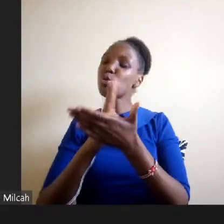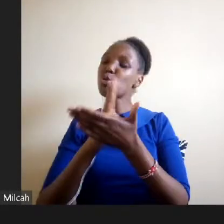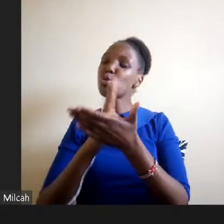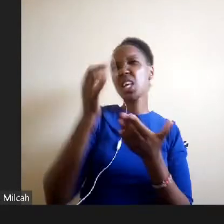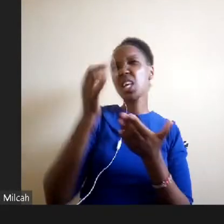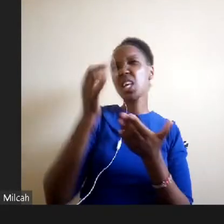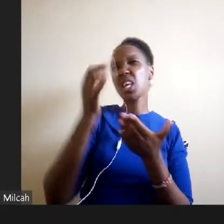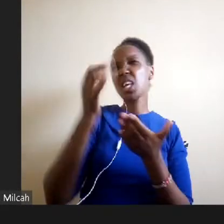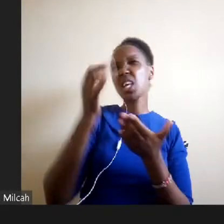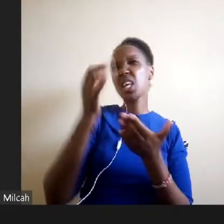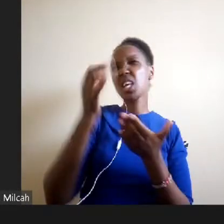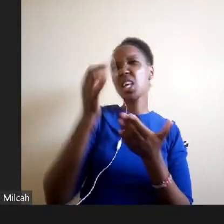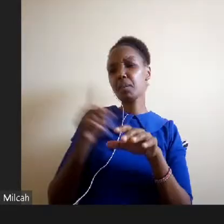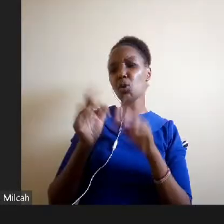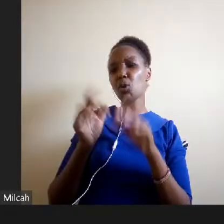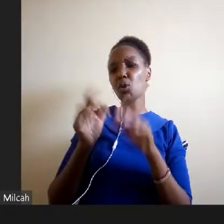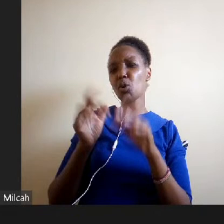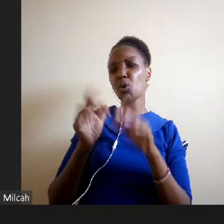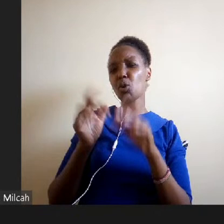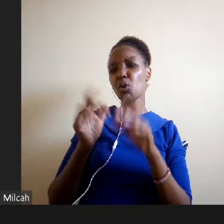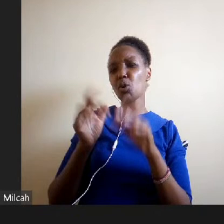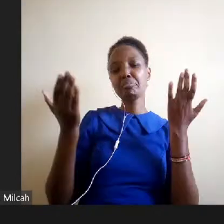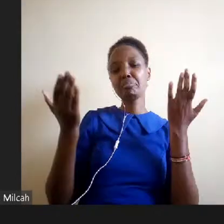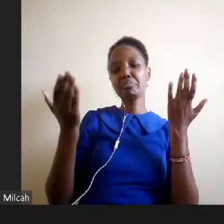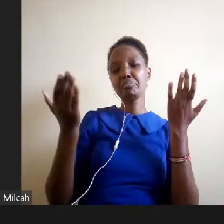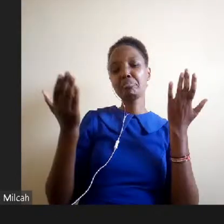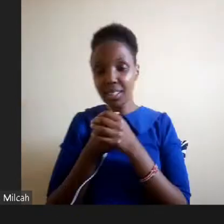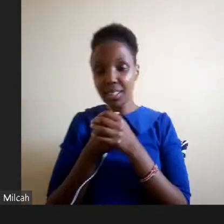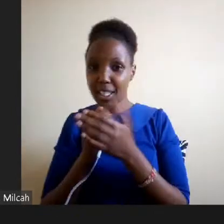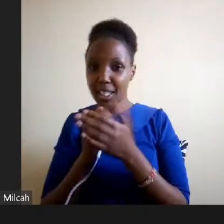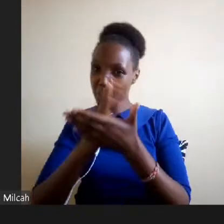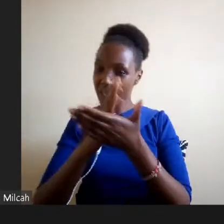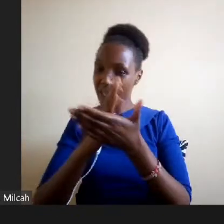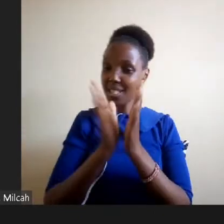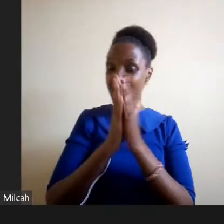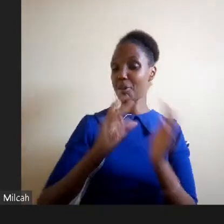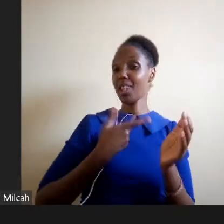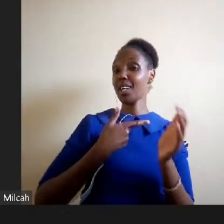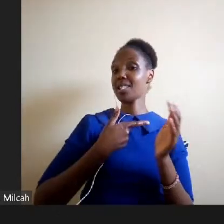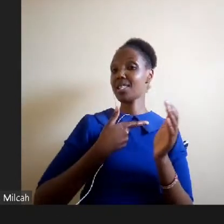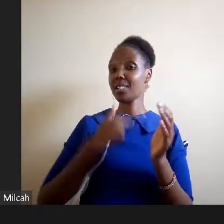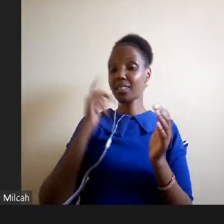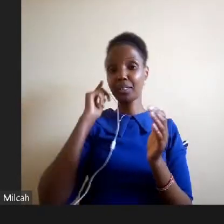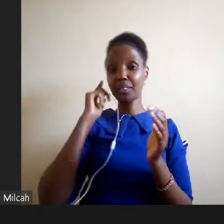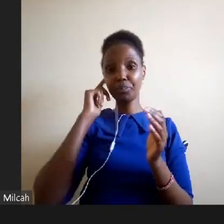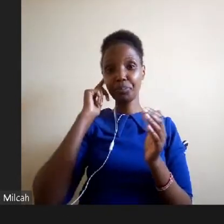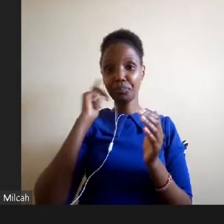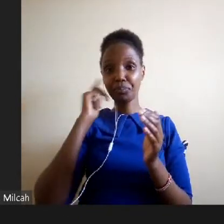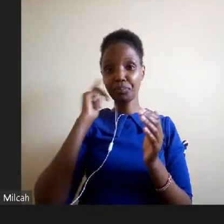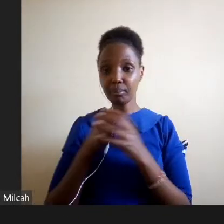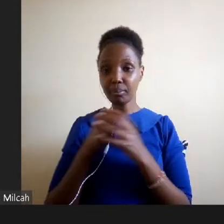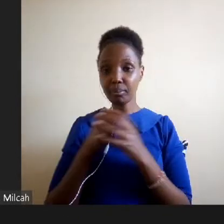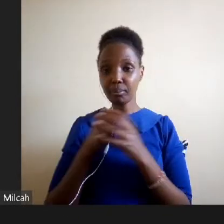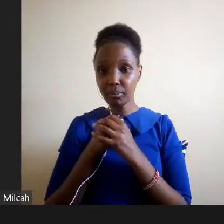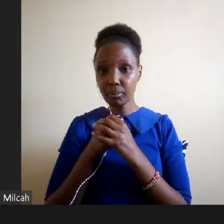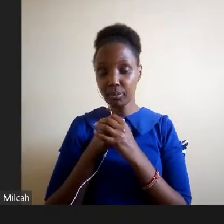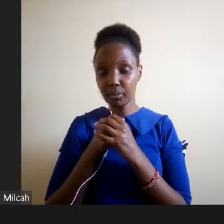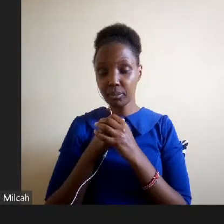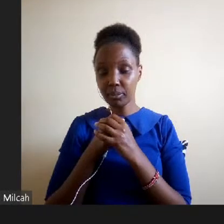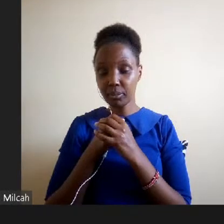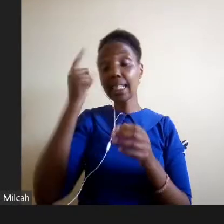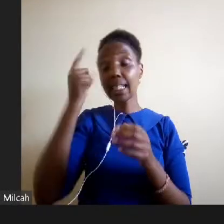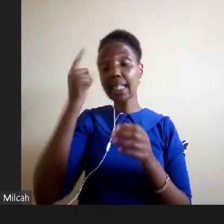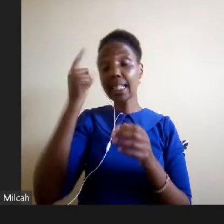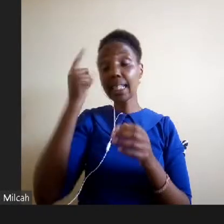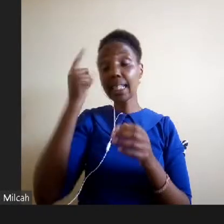why cyberbullying is different from other sorts of bullying, it would be lovely. But also just understanding that the dispensations have changed and